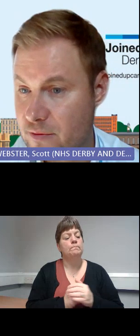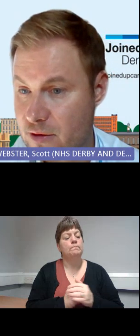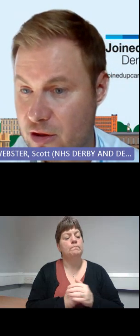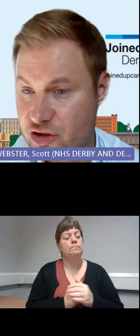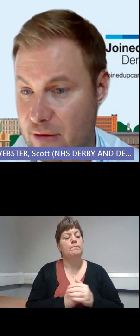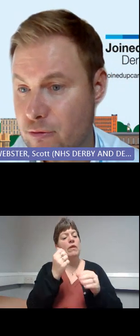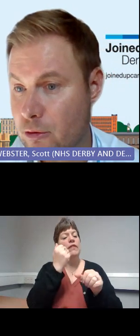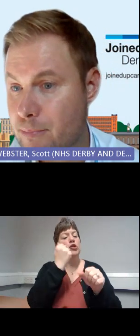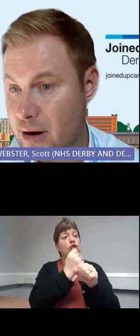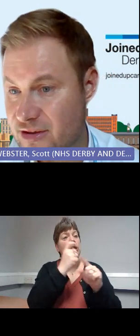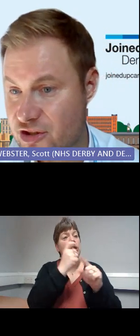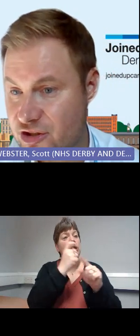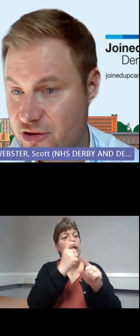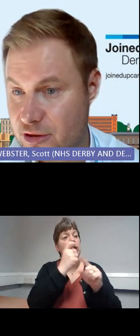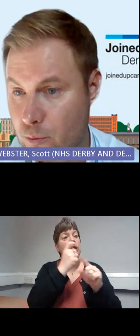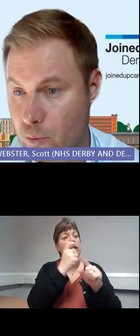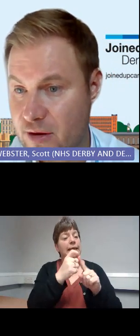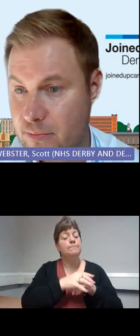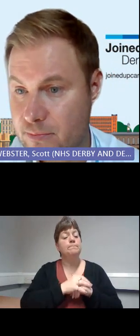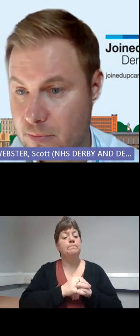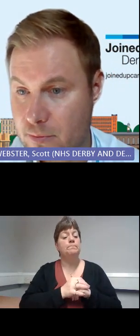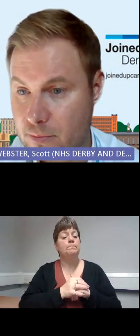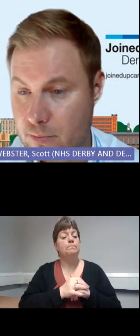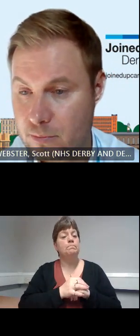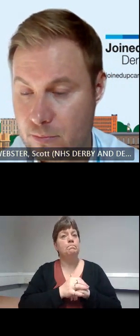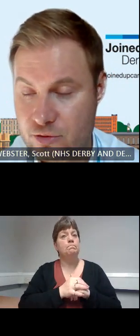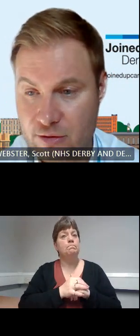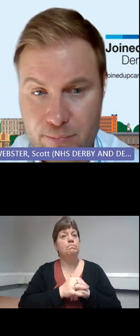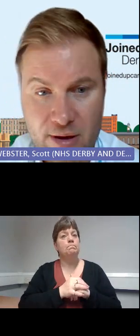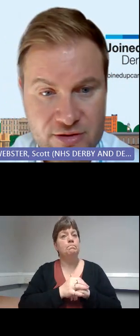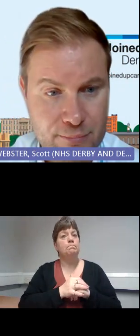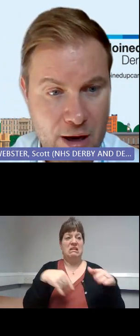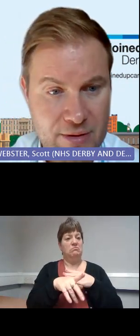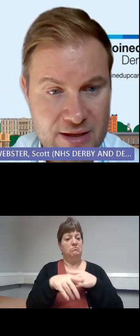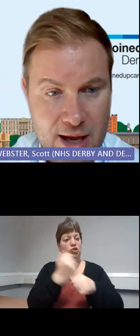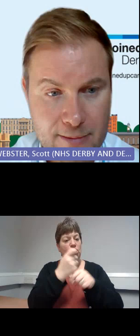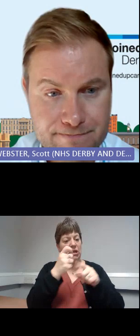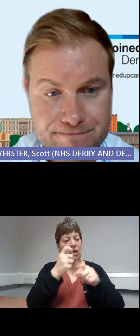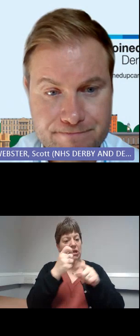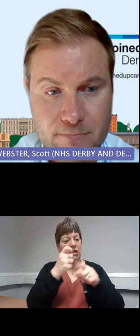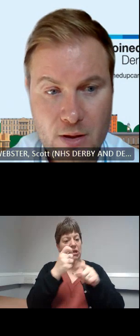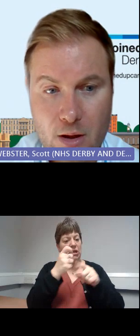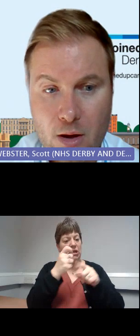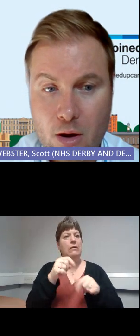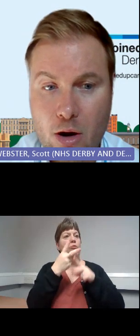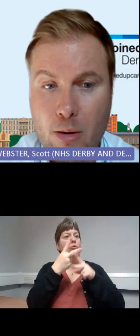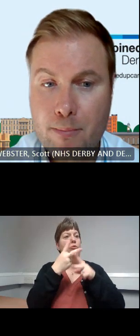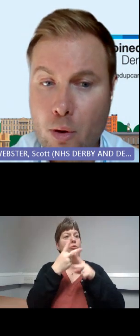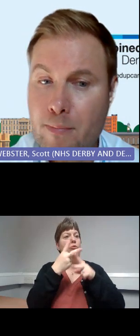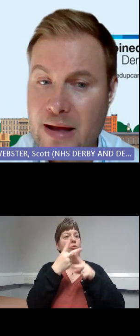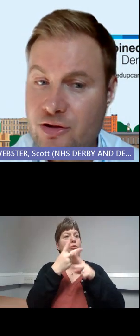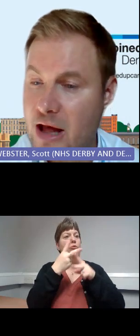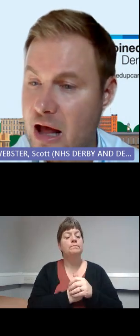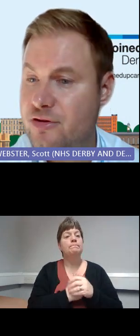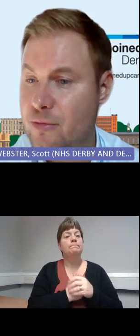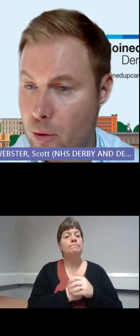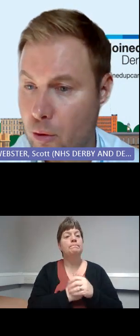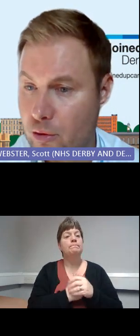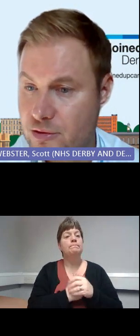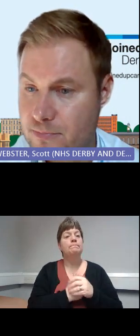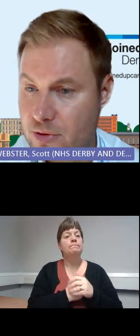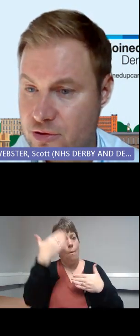engaging with general practitioners within general practice and primary care, more mental